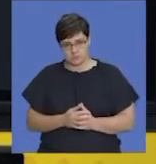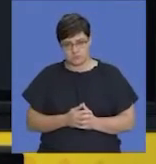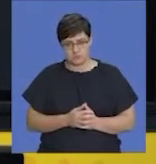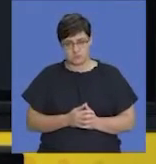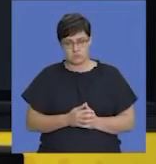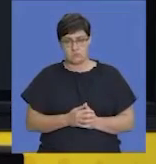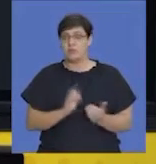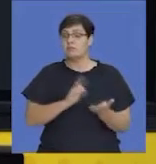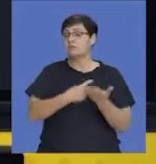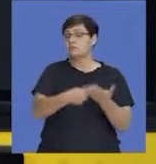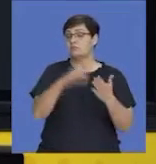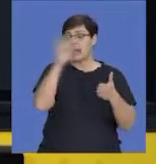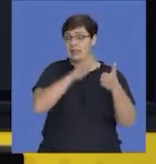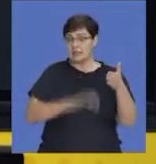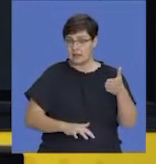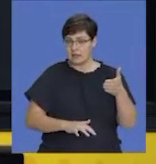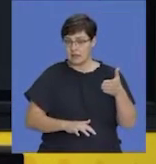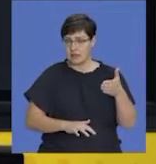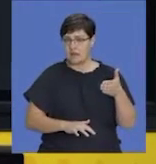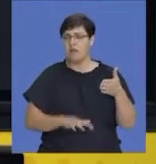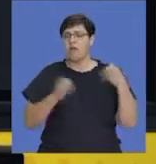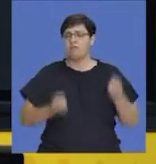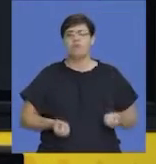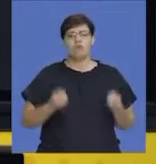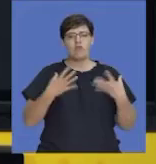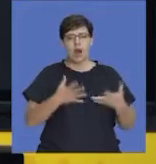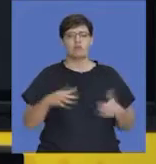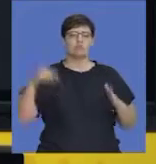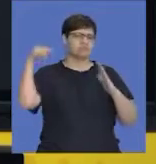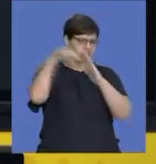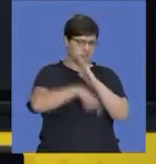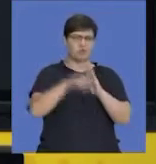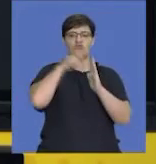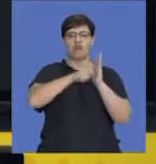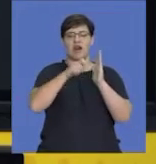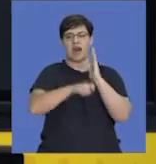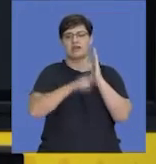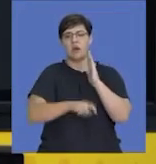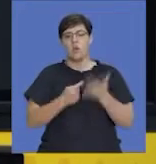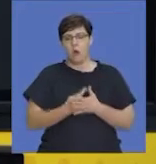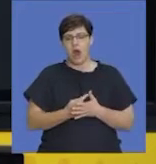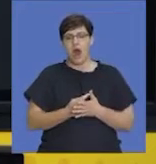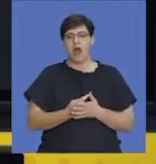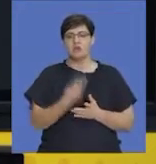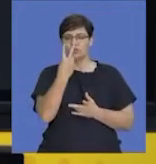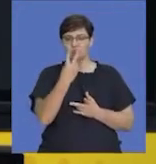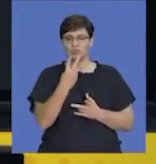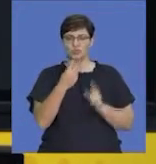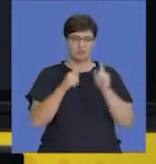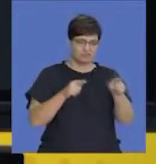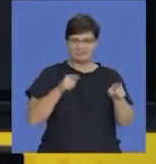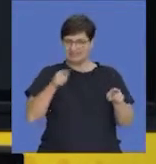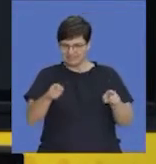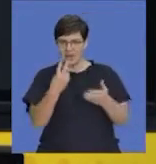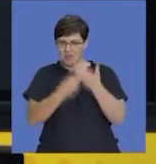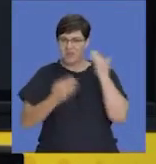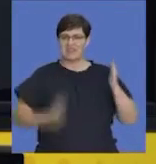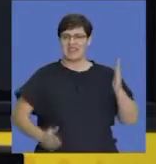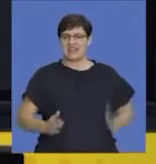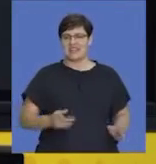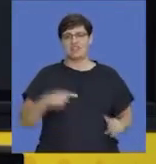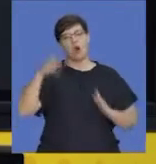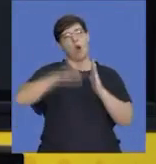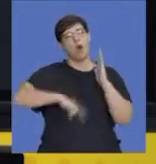would provide you with more to write on, because you are providing two sides of the story, and also give the reader a chance